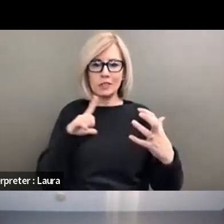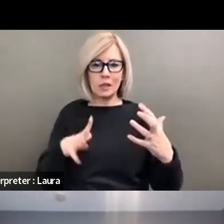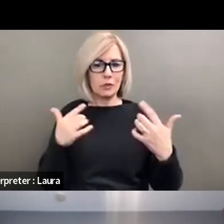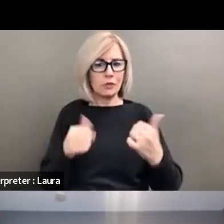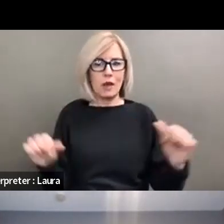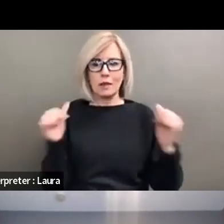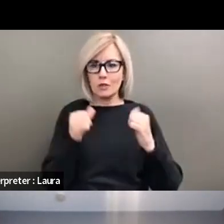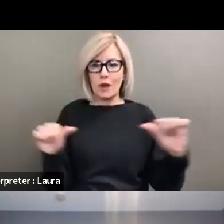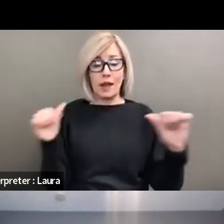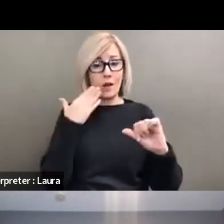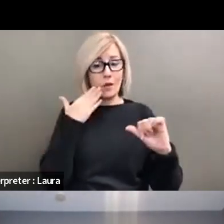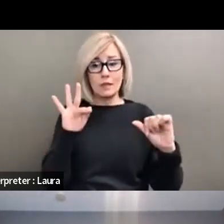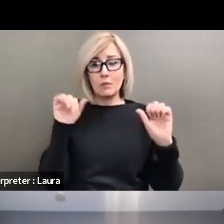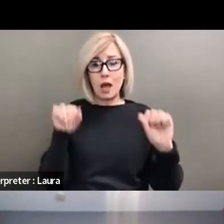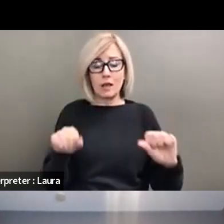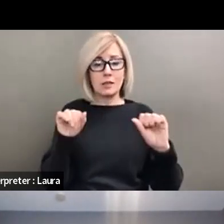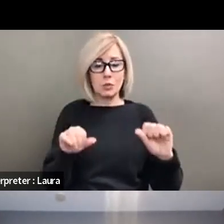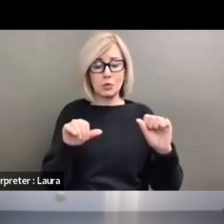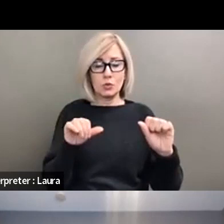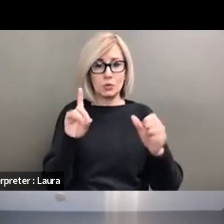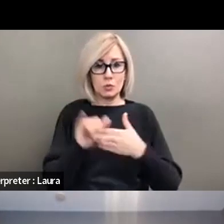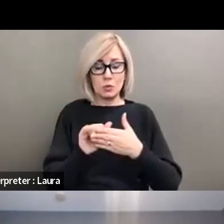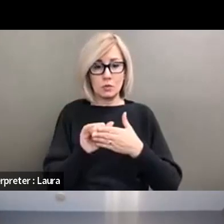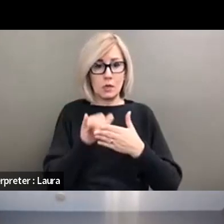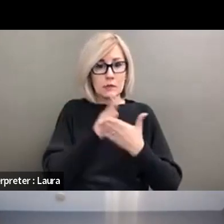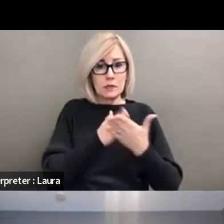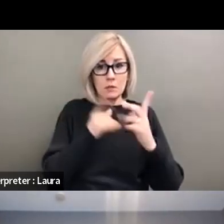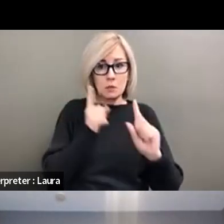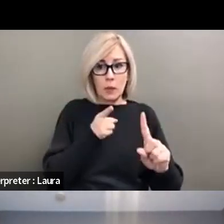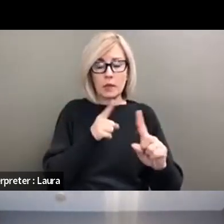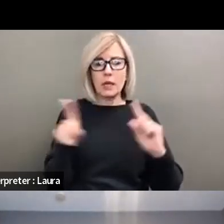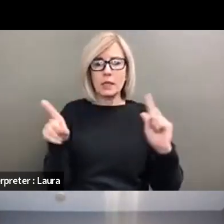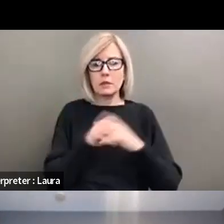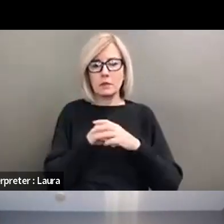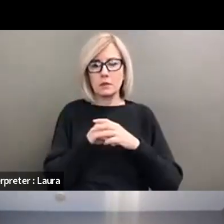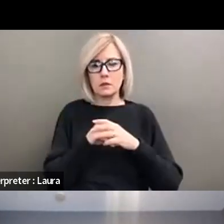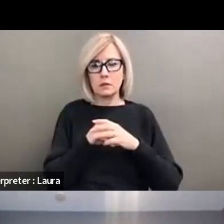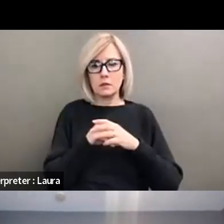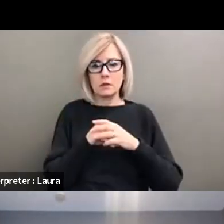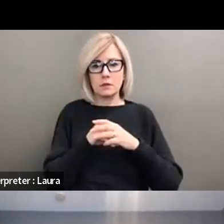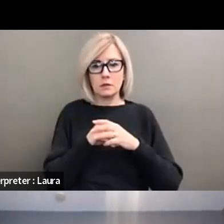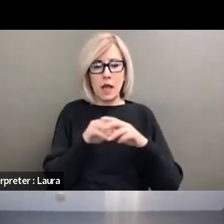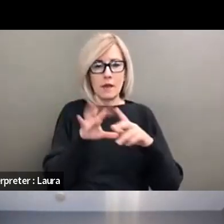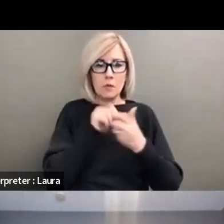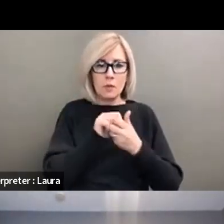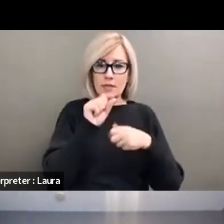trying. I don't know if it's a possible thing to do at a certain point in time, but I mean, I've been up there and talked to Steve